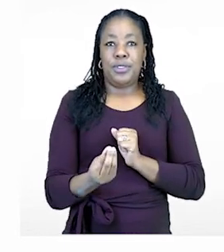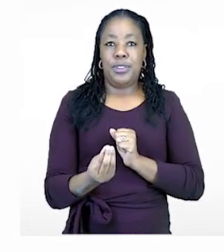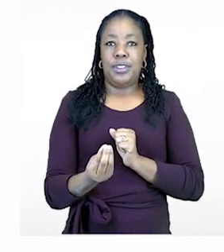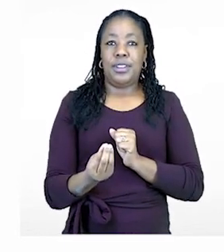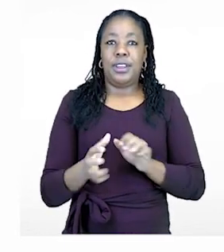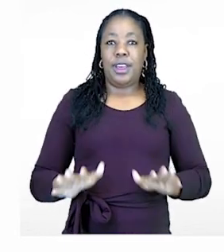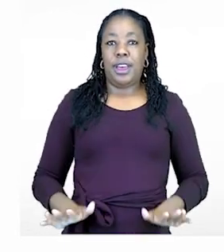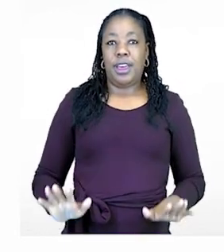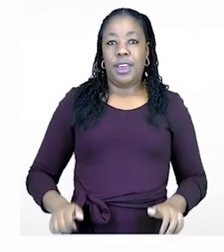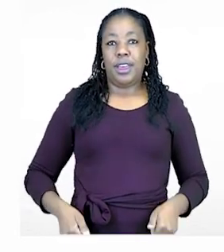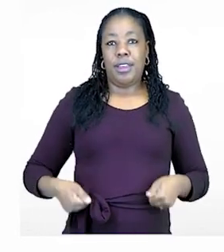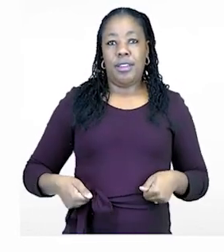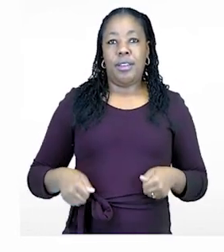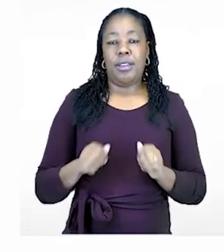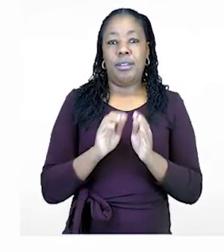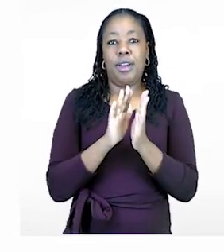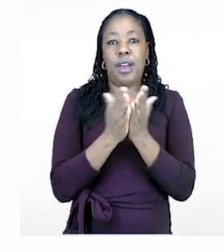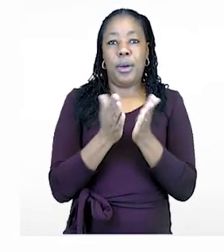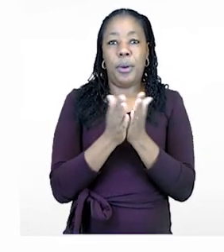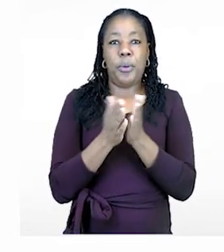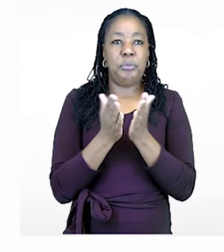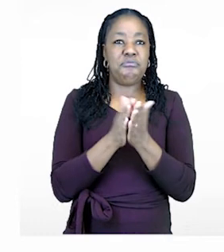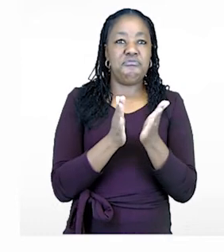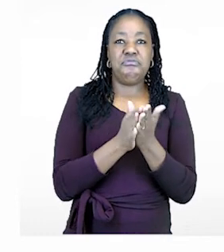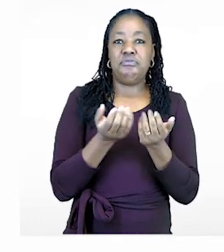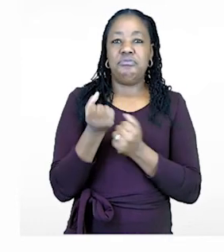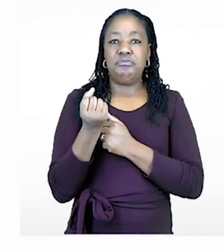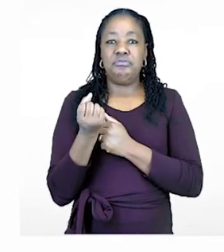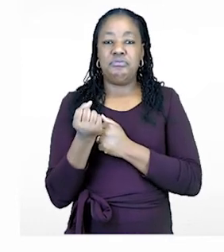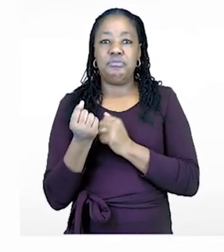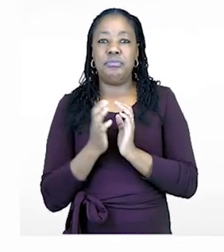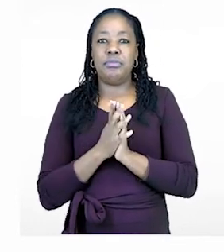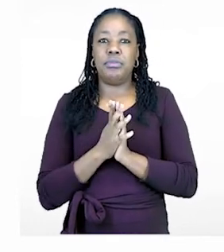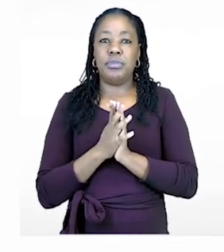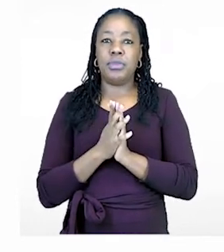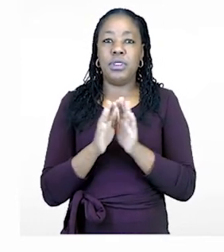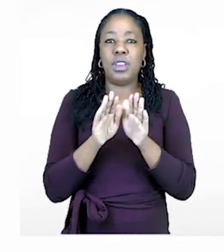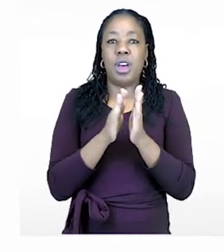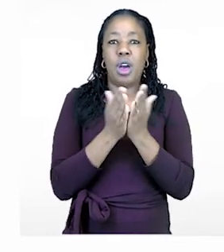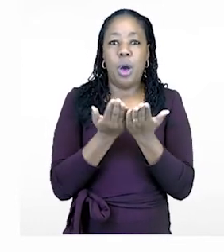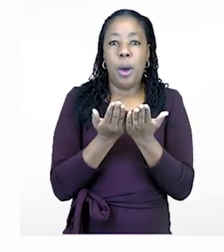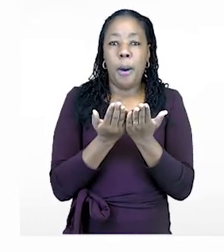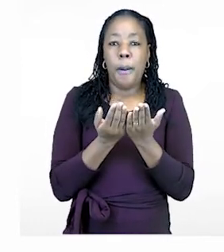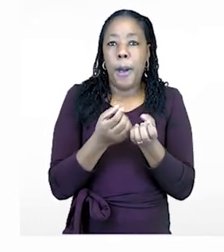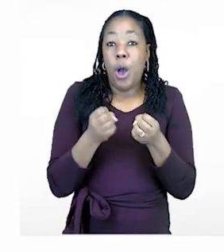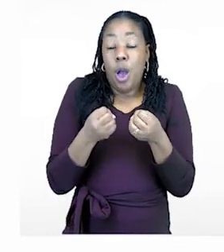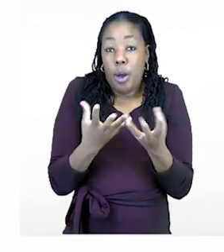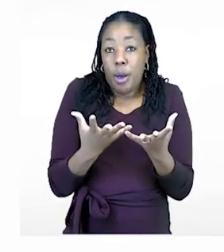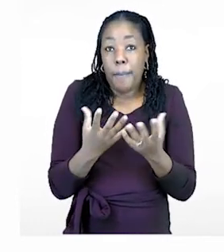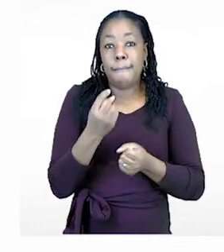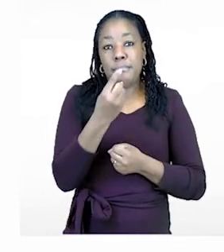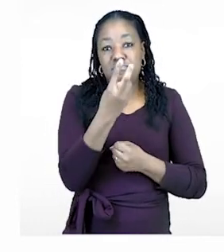boy, and there are books all around them. Your job is to count the books. But before we count